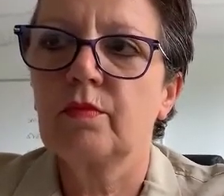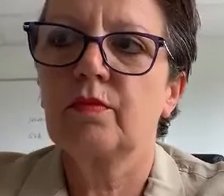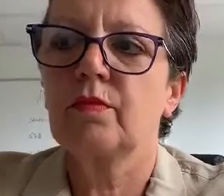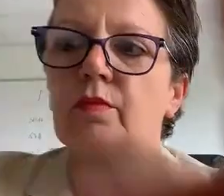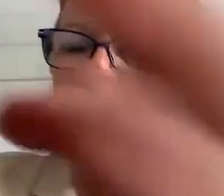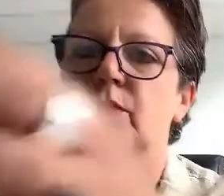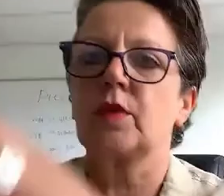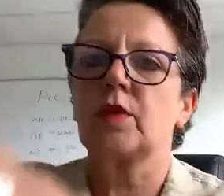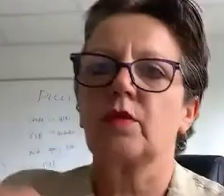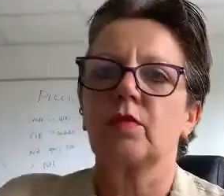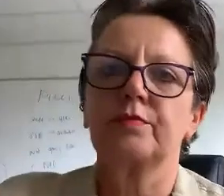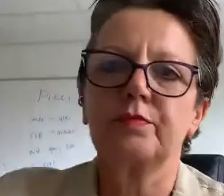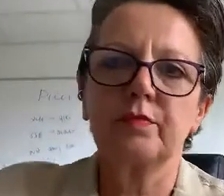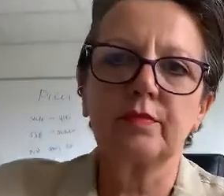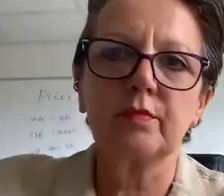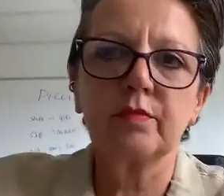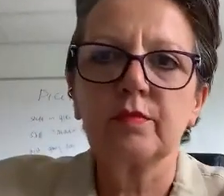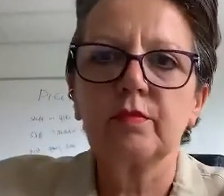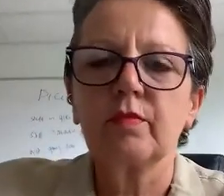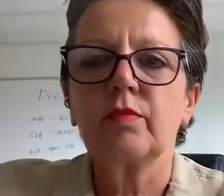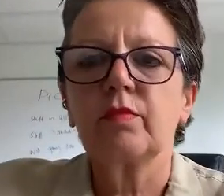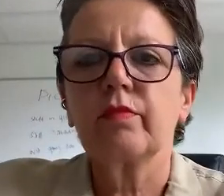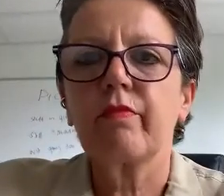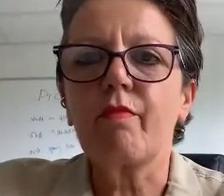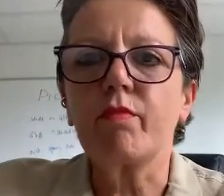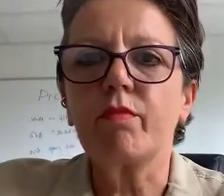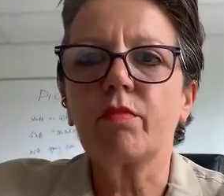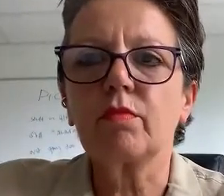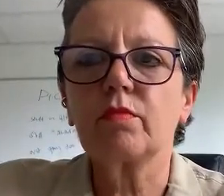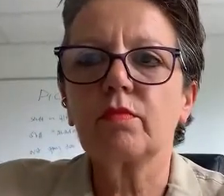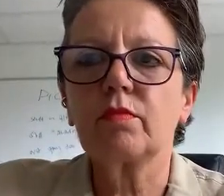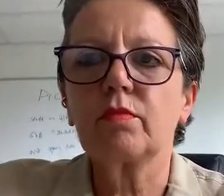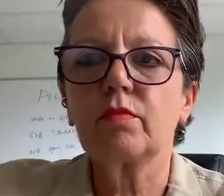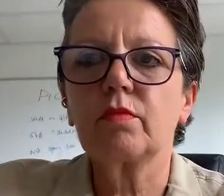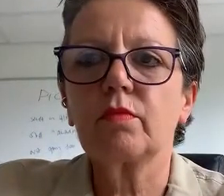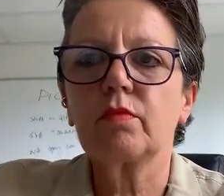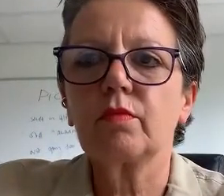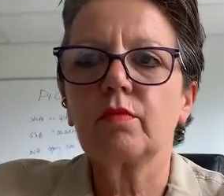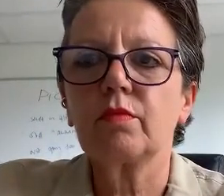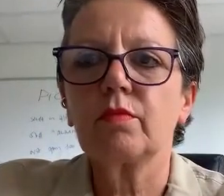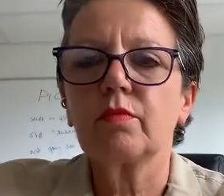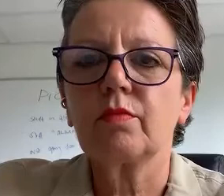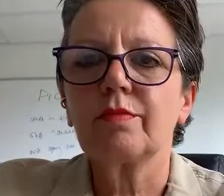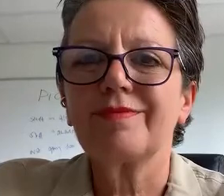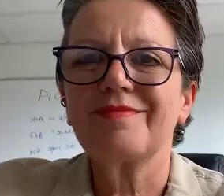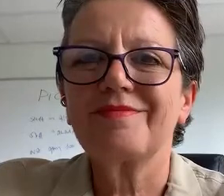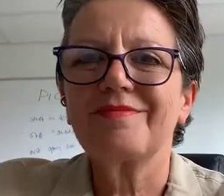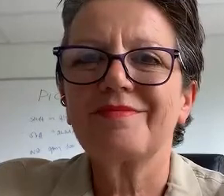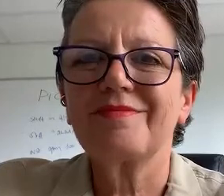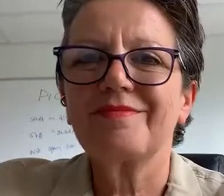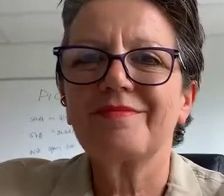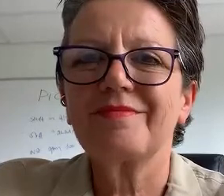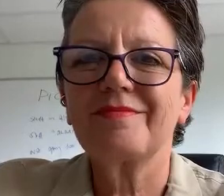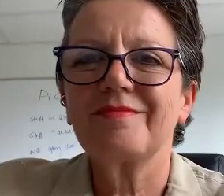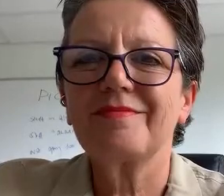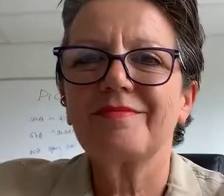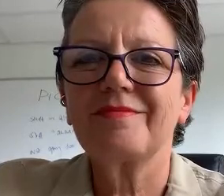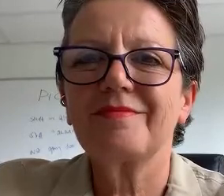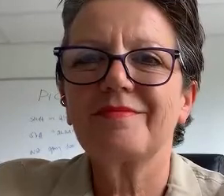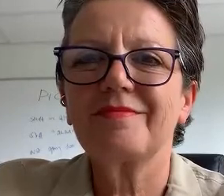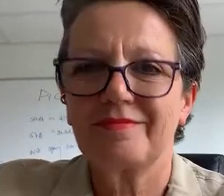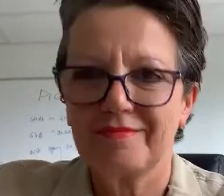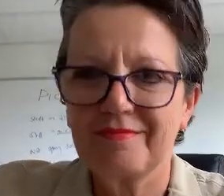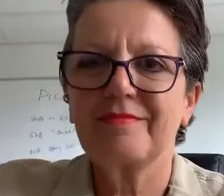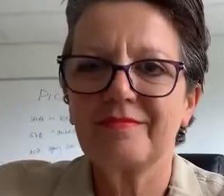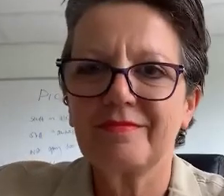Enfield. So welcome. And with me, we've got I will introduce Jackie Laveras first, who's the Managing